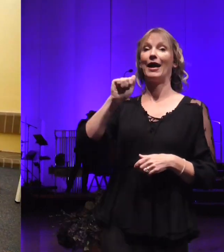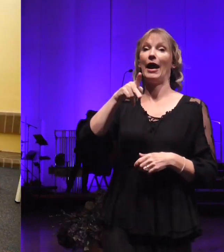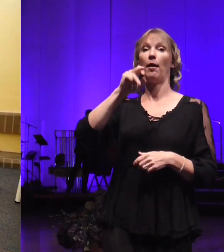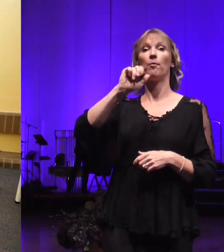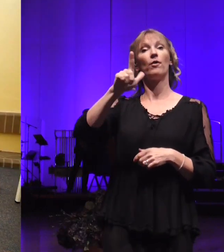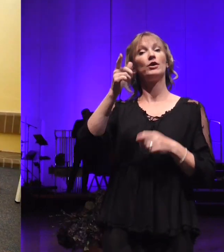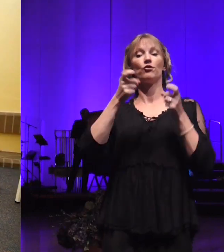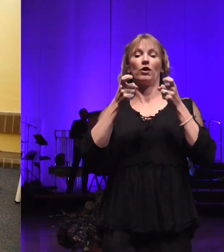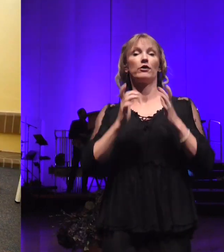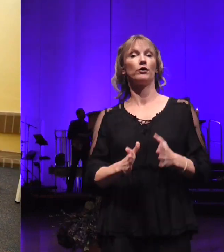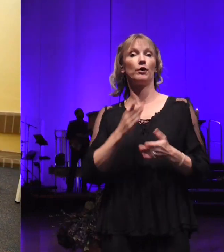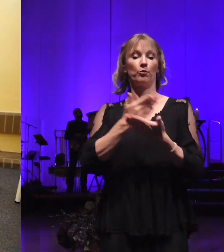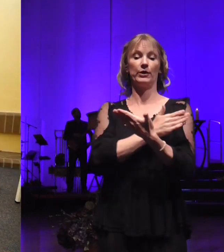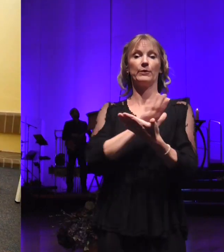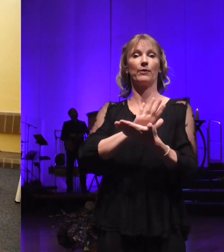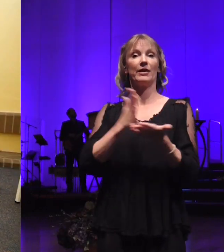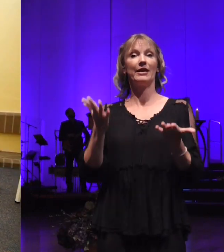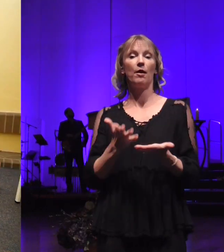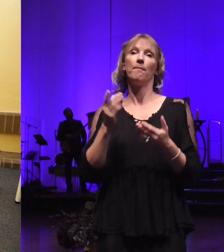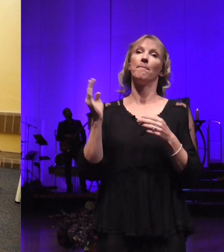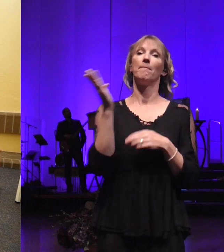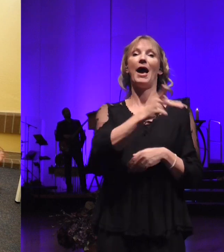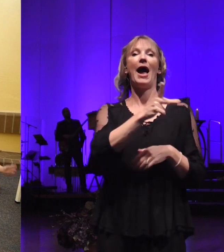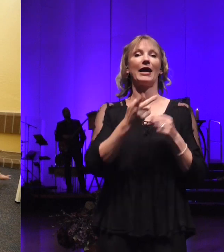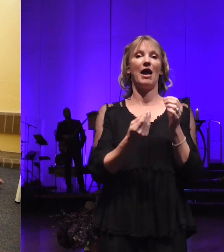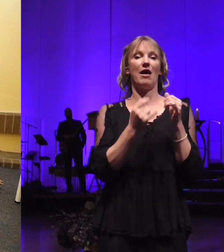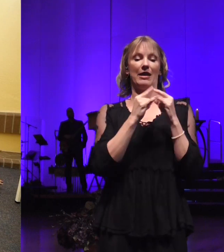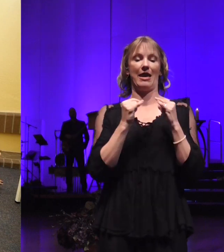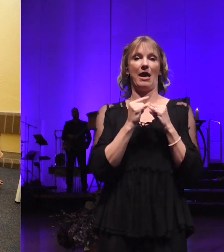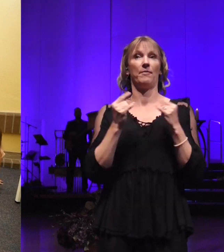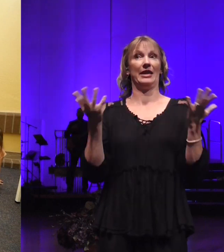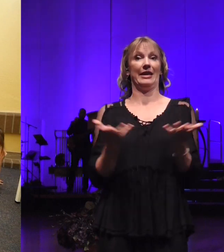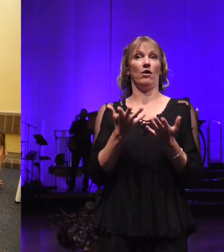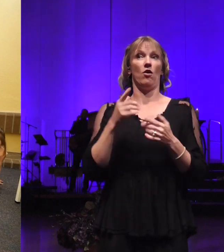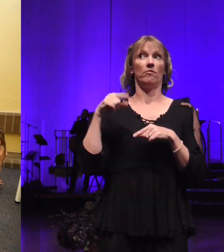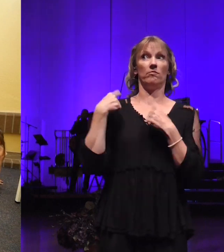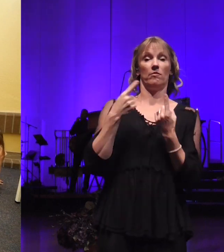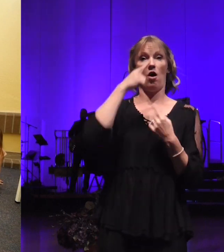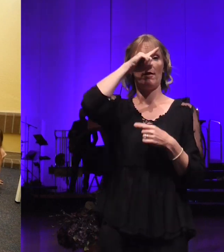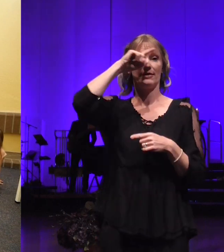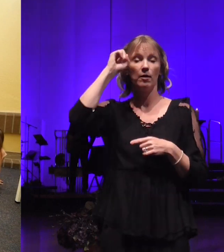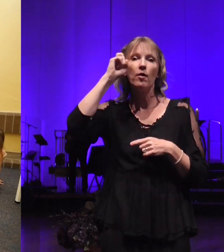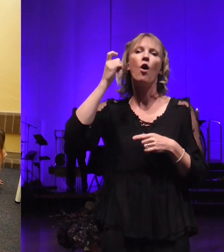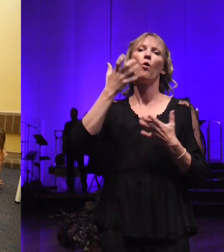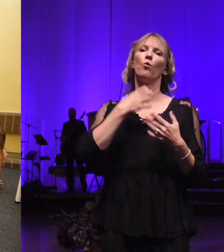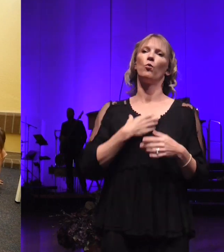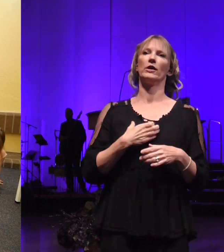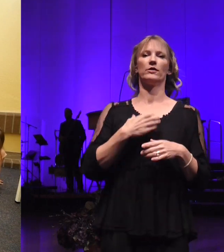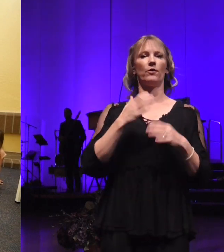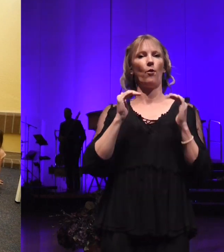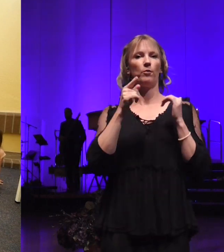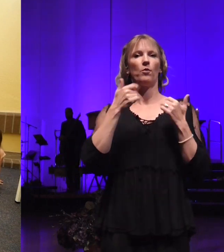of the preschool here, and we're back at Sprout Camp. We've been here all summer, and we just want to wish you a great week.